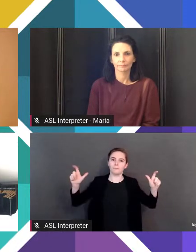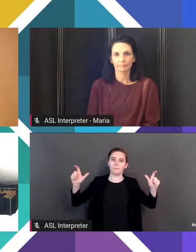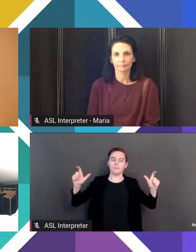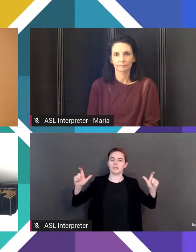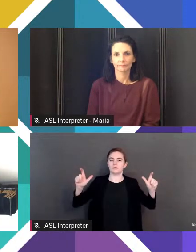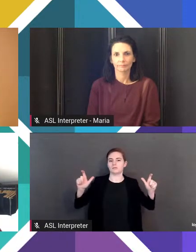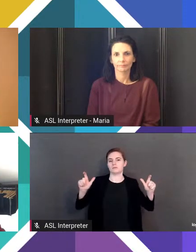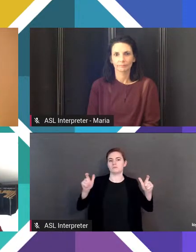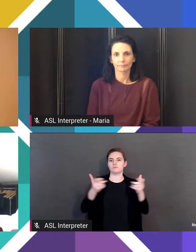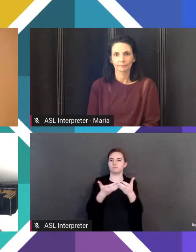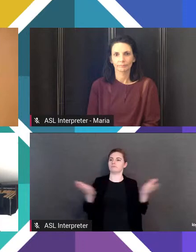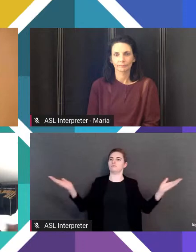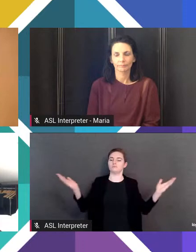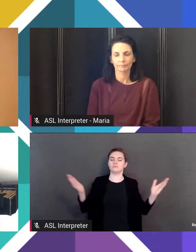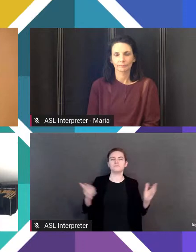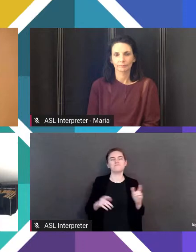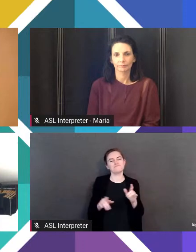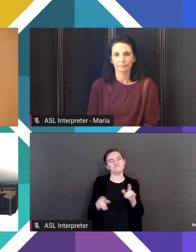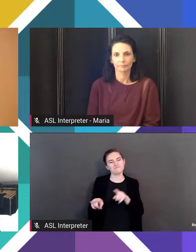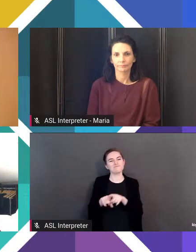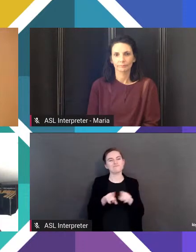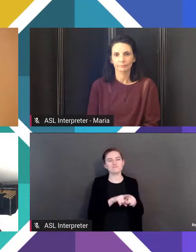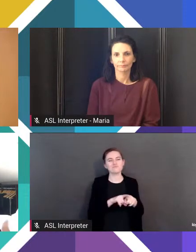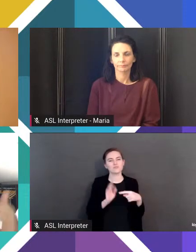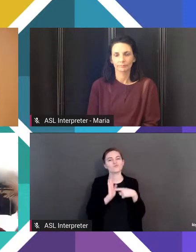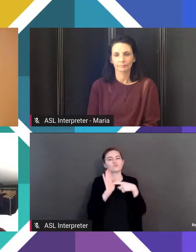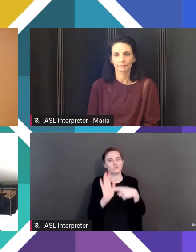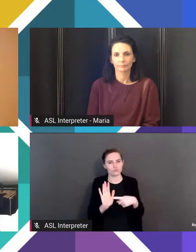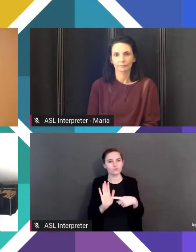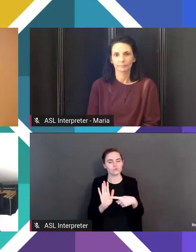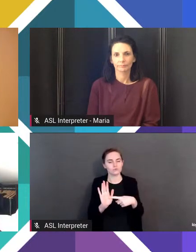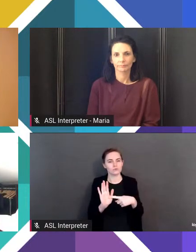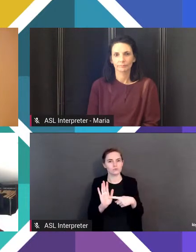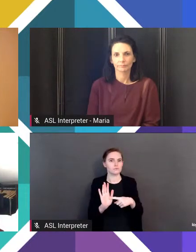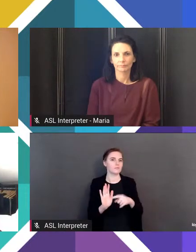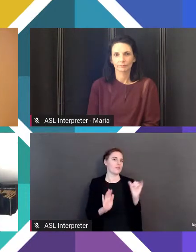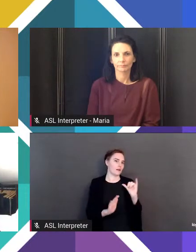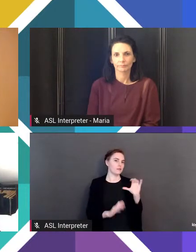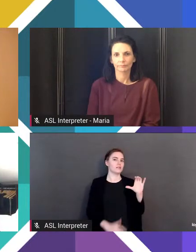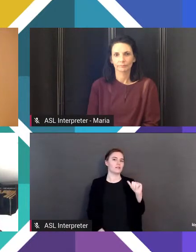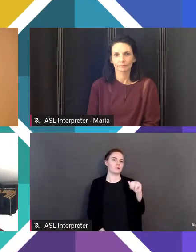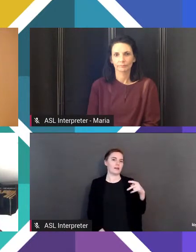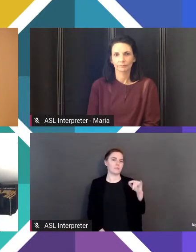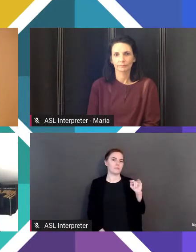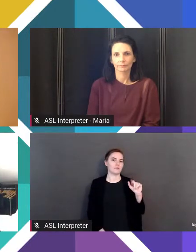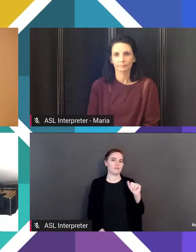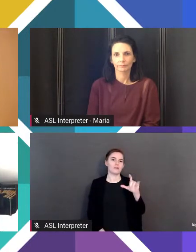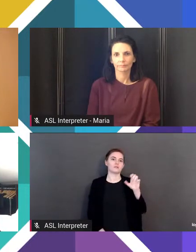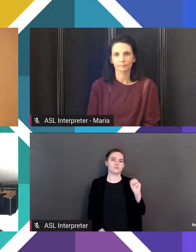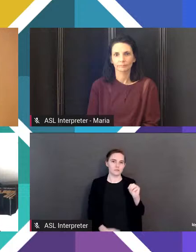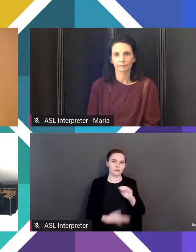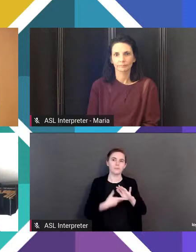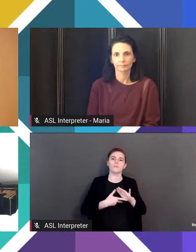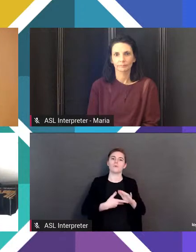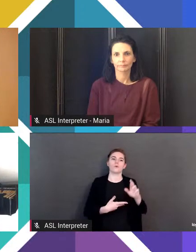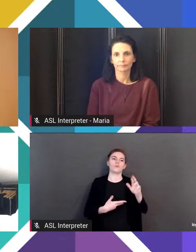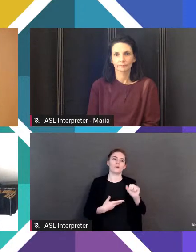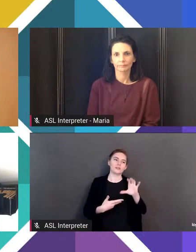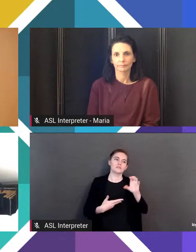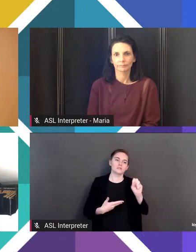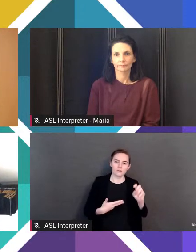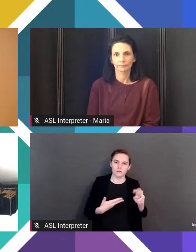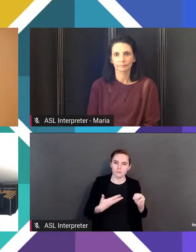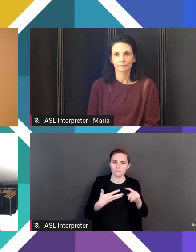still, you know, it's also showcasing the way that these things like capitalism and racism and classism and ableism